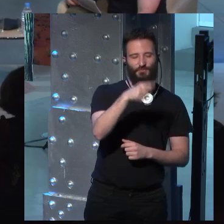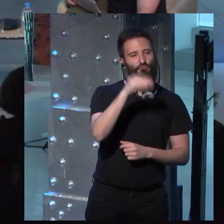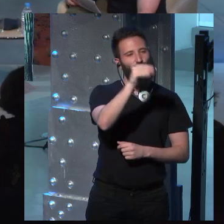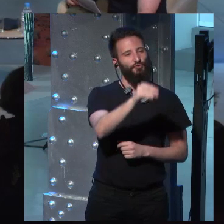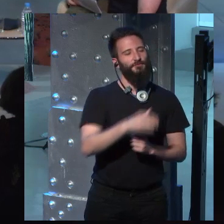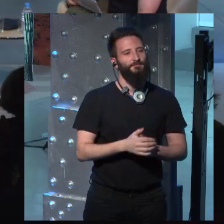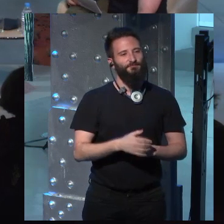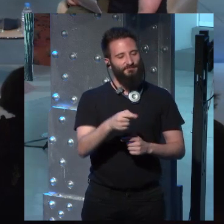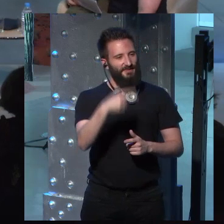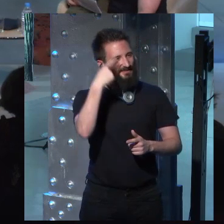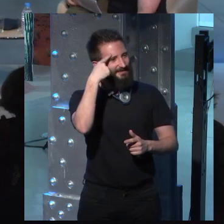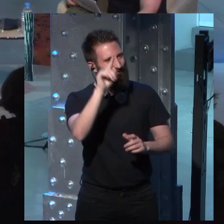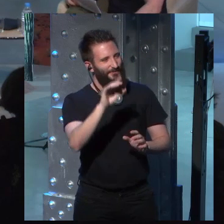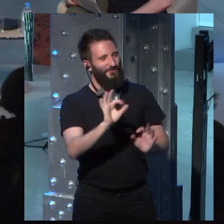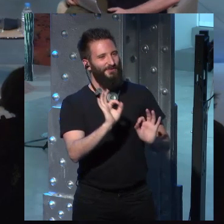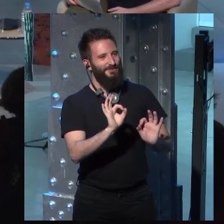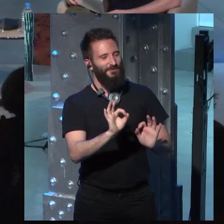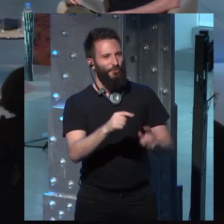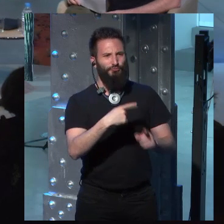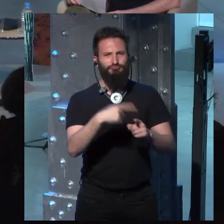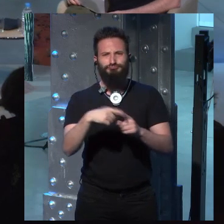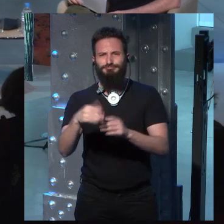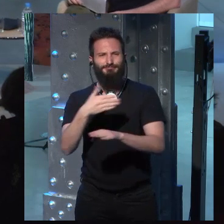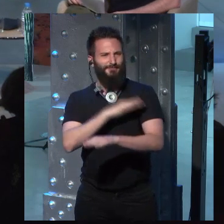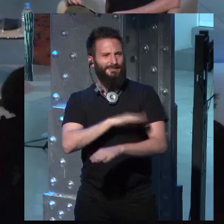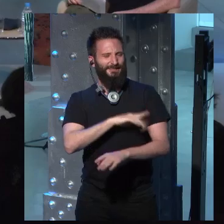to dig much more into her. Will we be able to do so in this season?